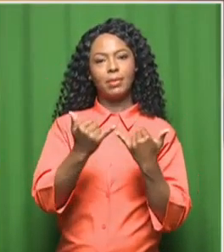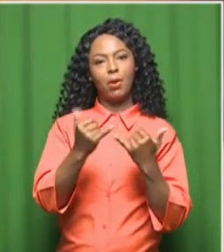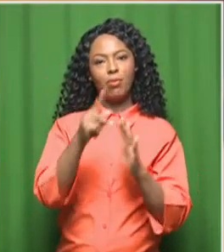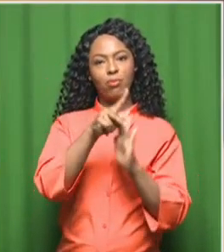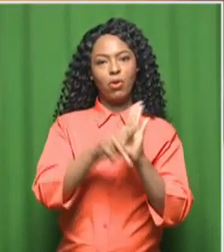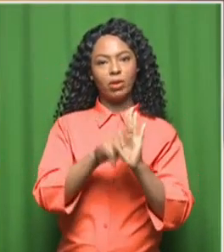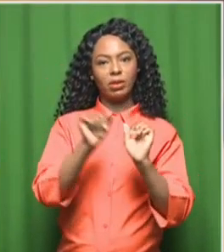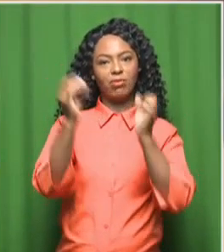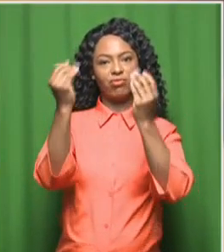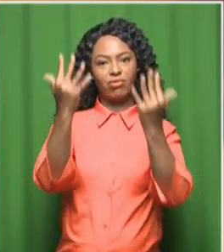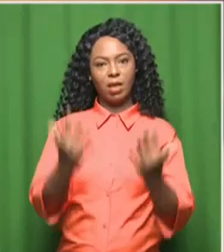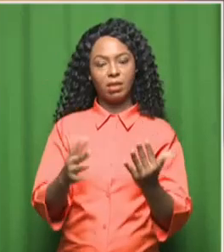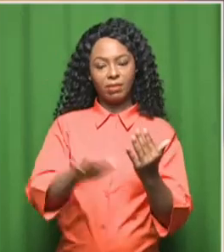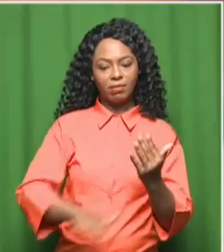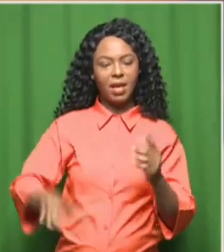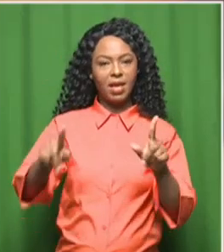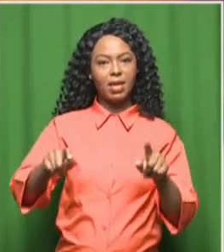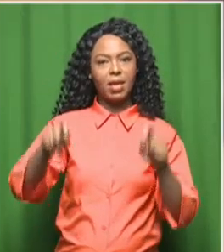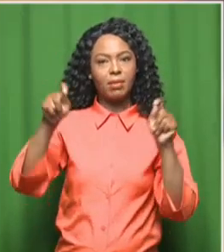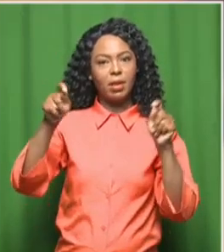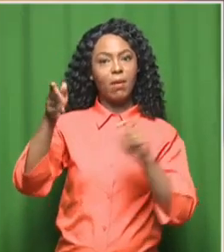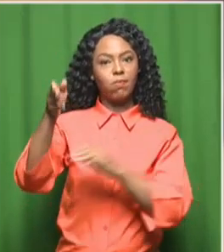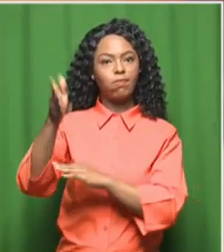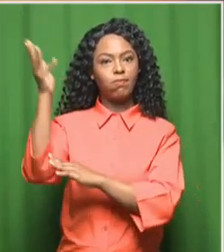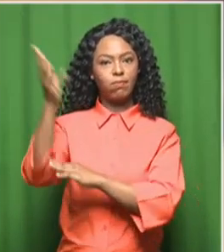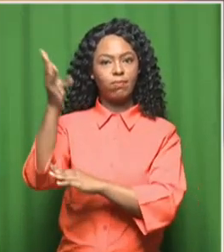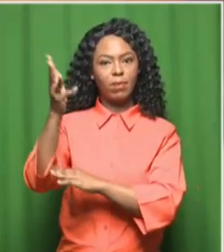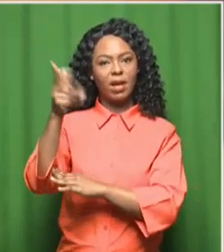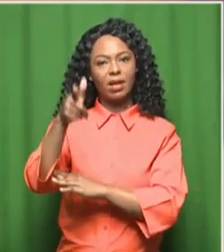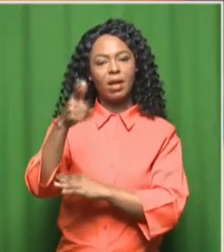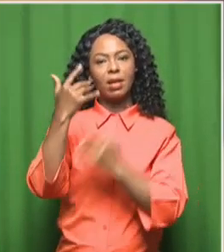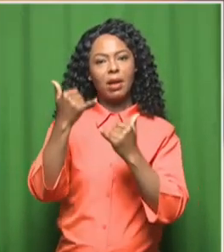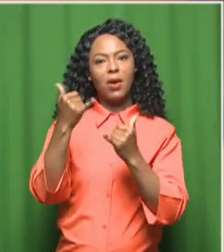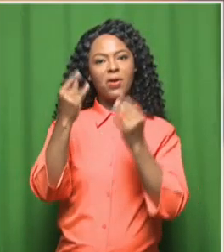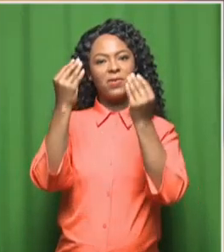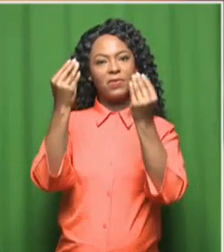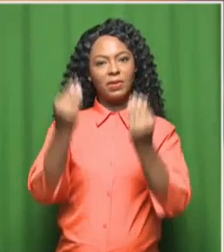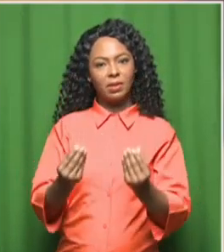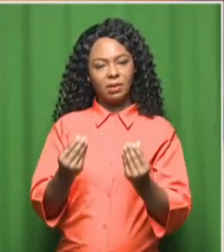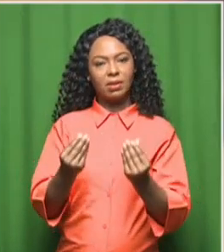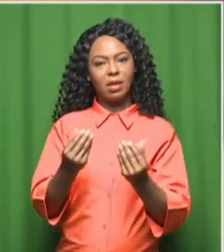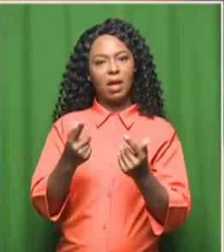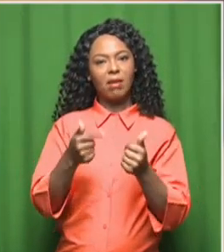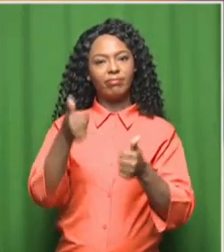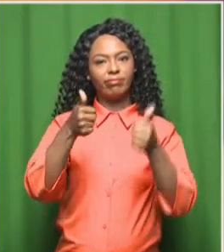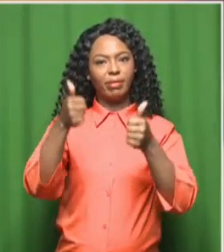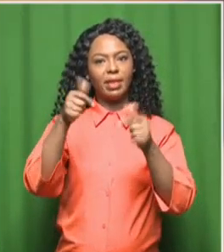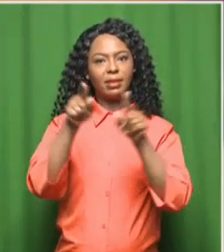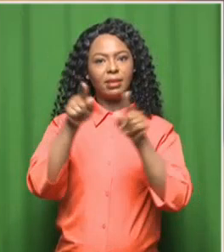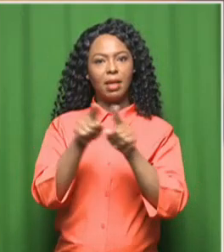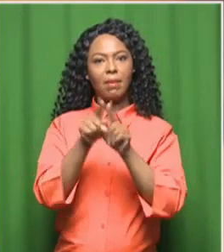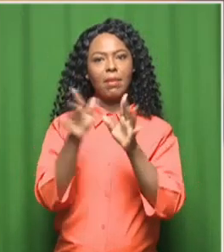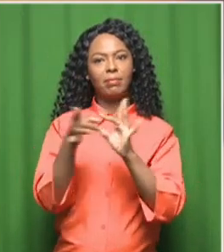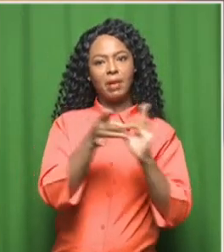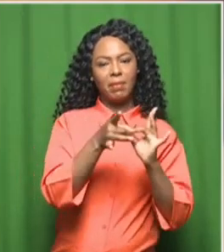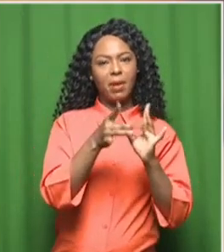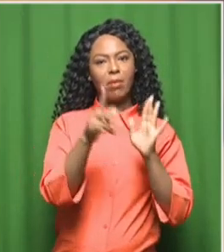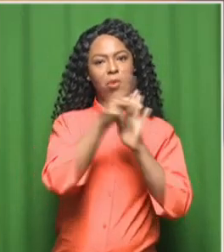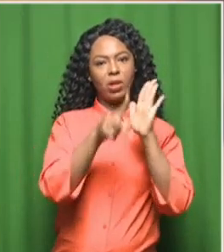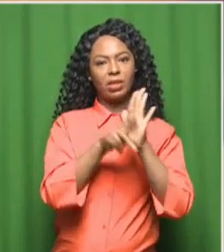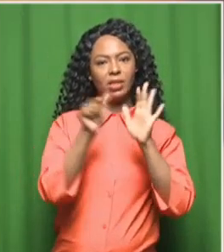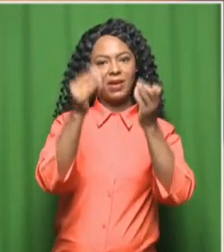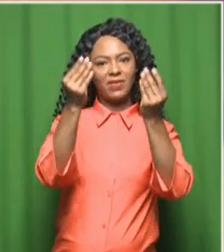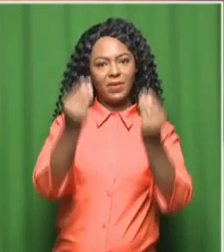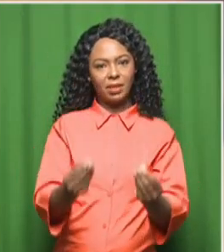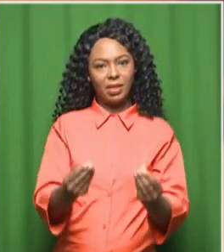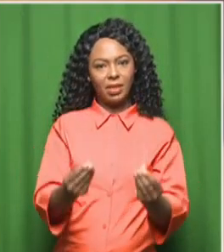will, among other things, talk about the binding fiscal anchors as well as counter-cyclical fiscal policy. SABC